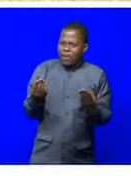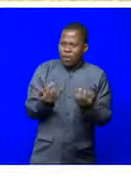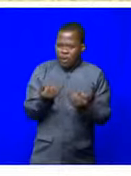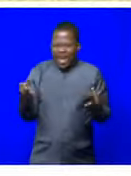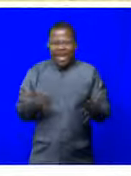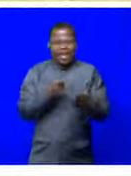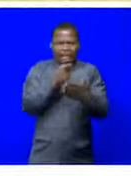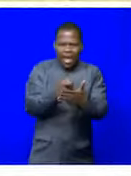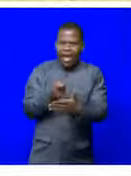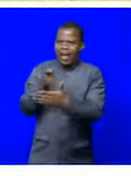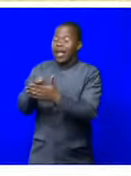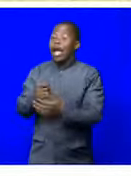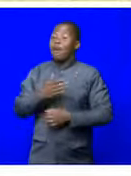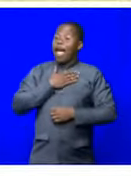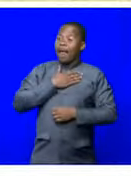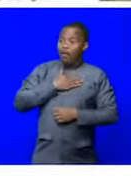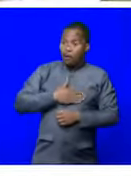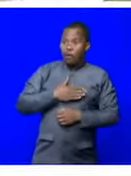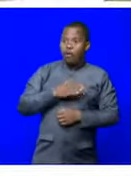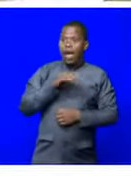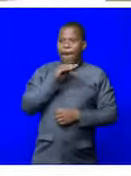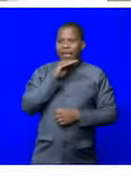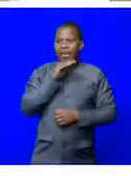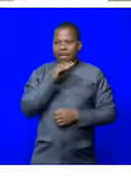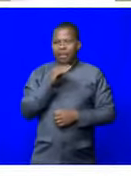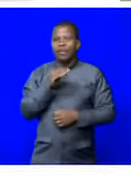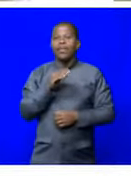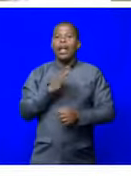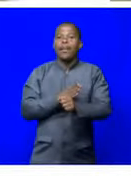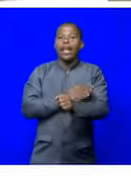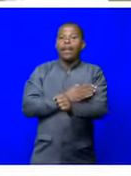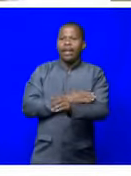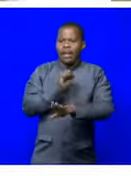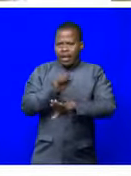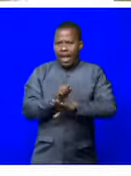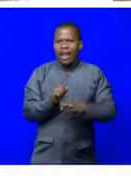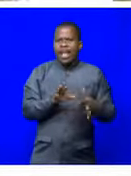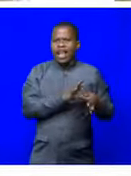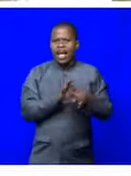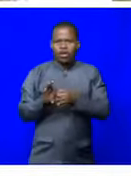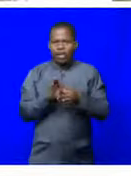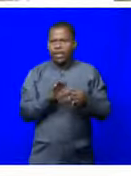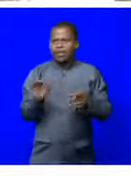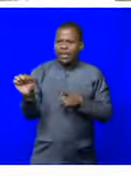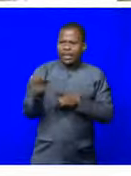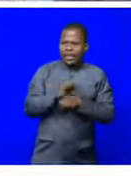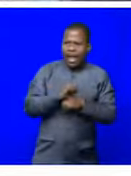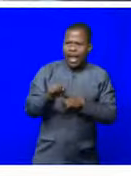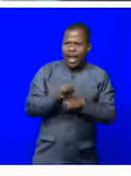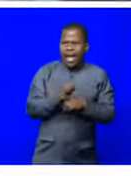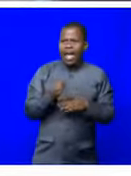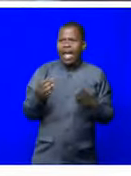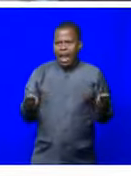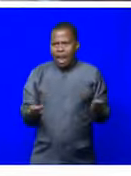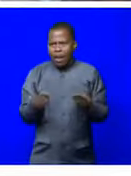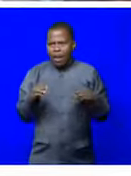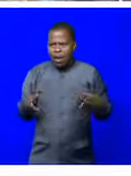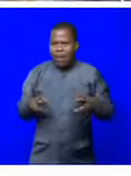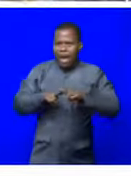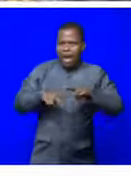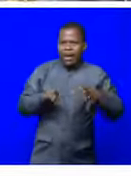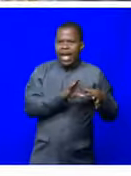left, right and left, batifuna ngala nangala. Inkampani i-said khose iceceshe balimi labafukamelwe inhlangano yamakelo